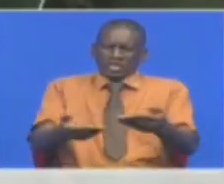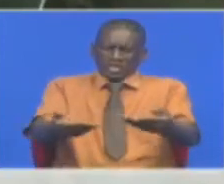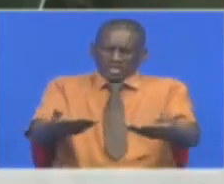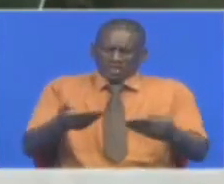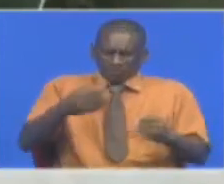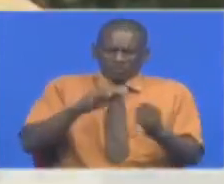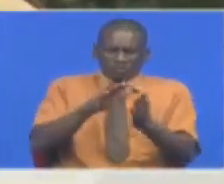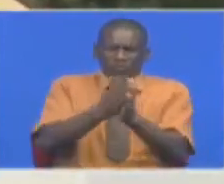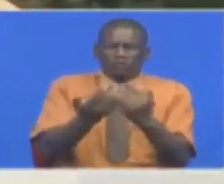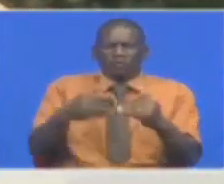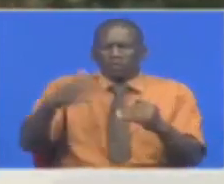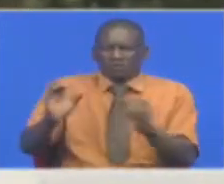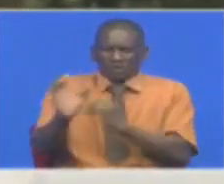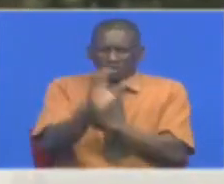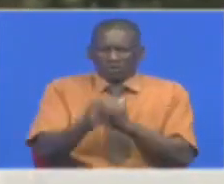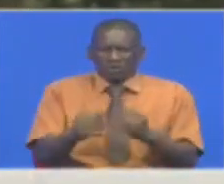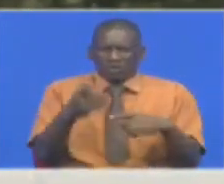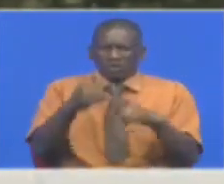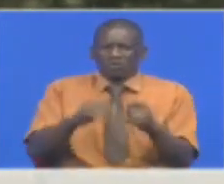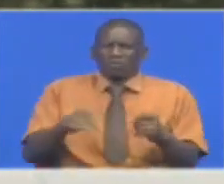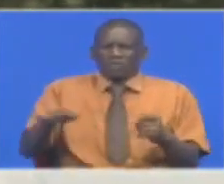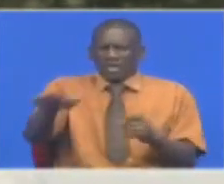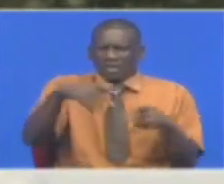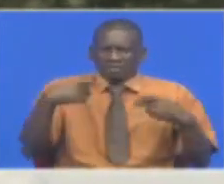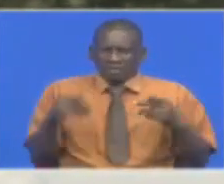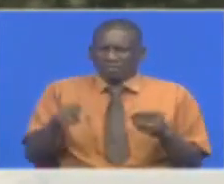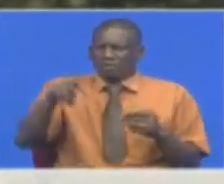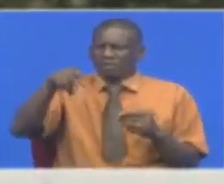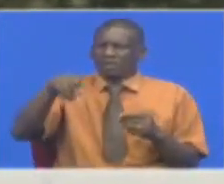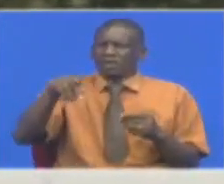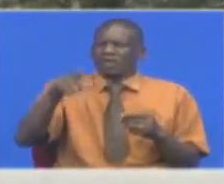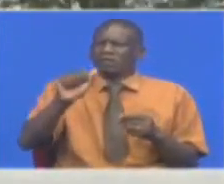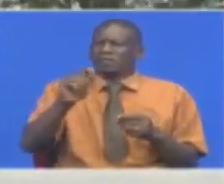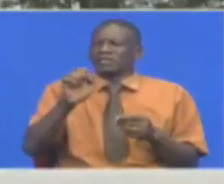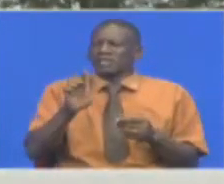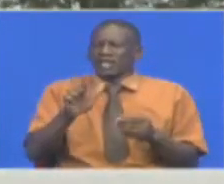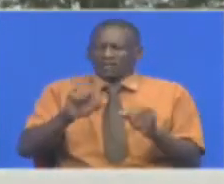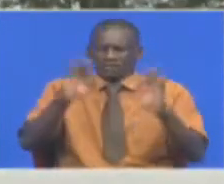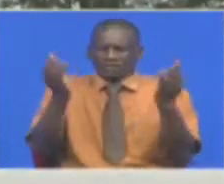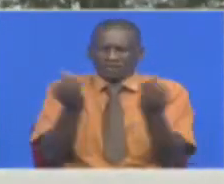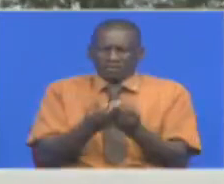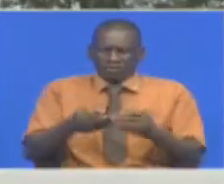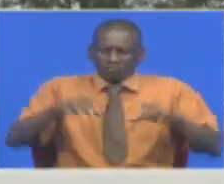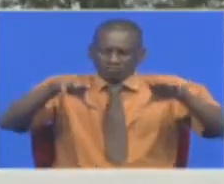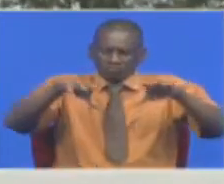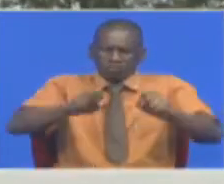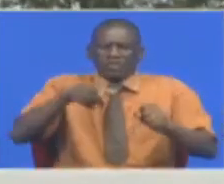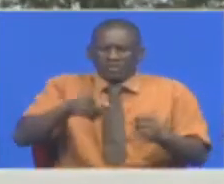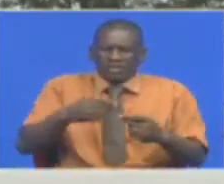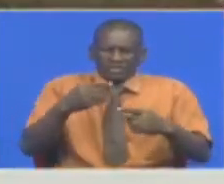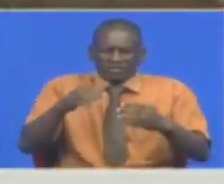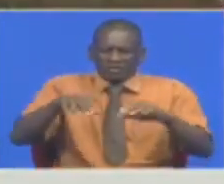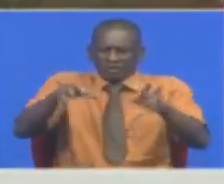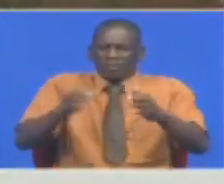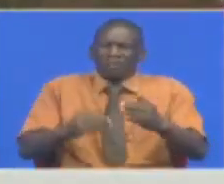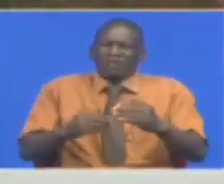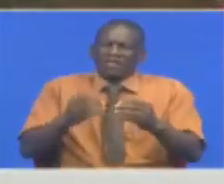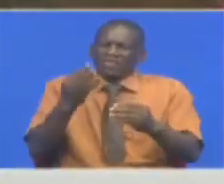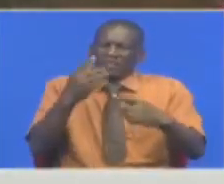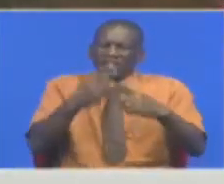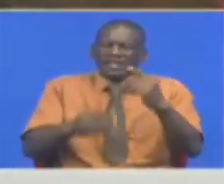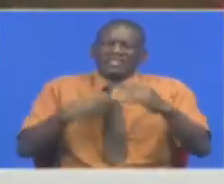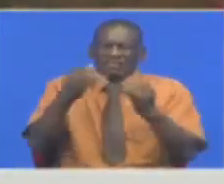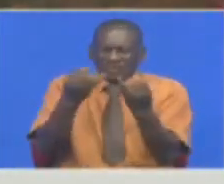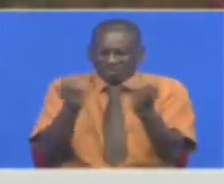from abroad. According to the locals, the Patel family took over this farm 3 years after independence, and since then,